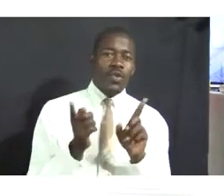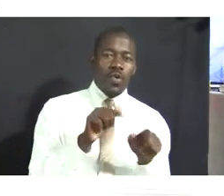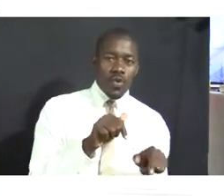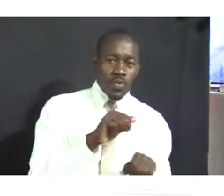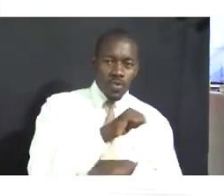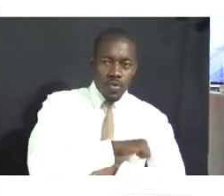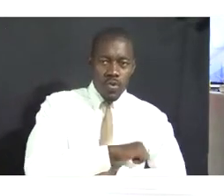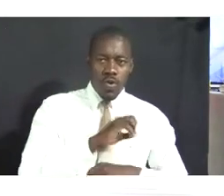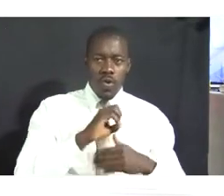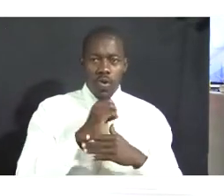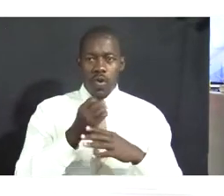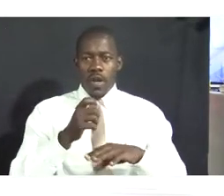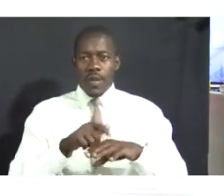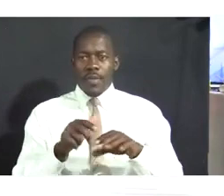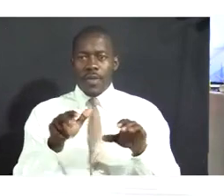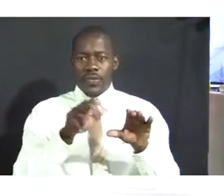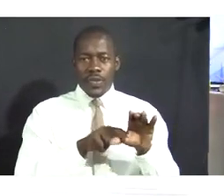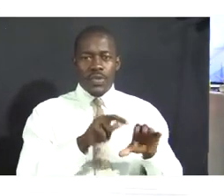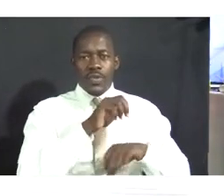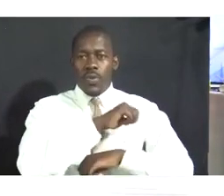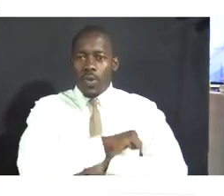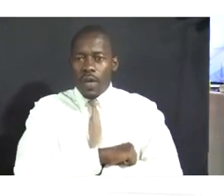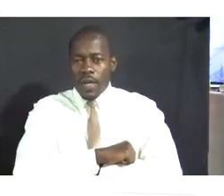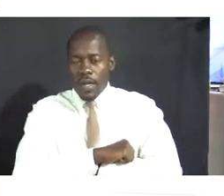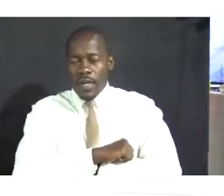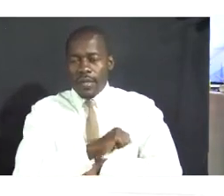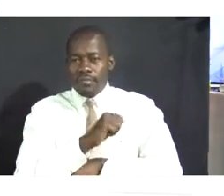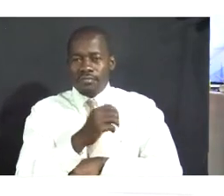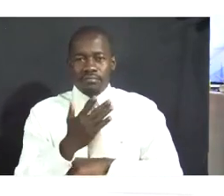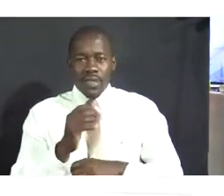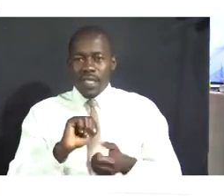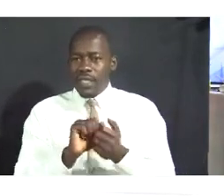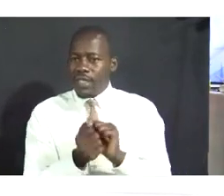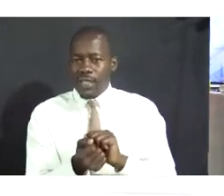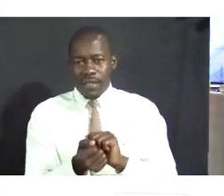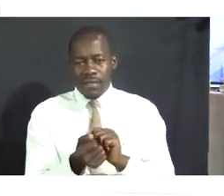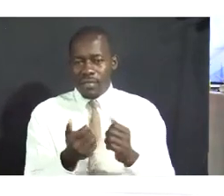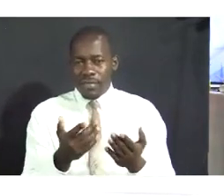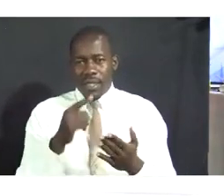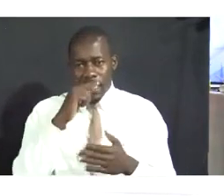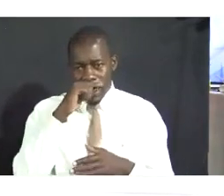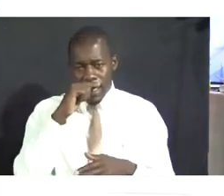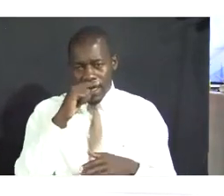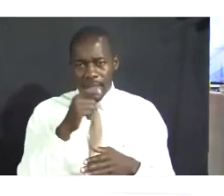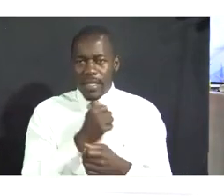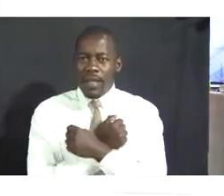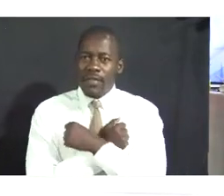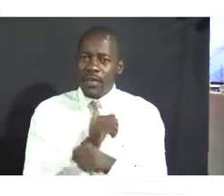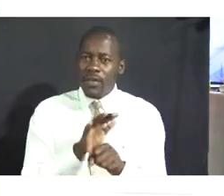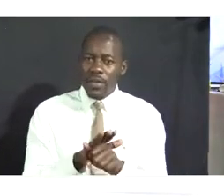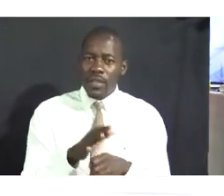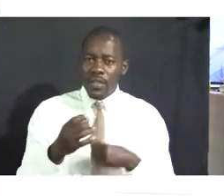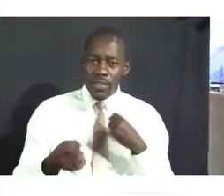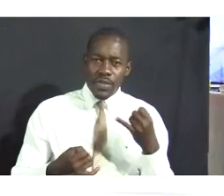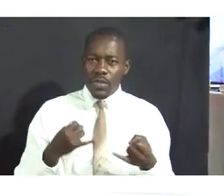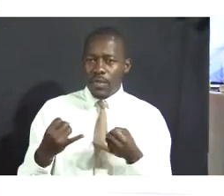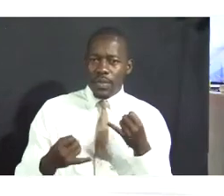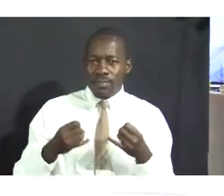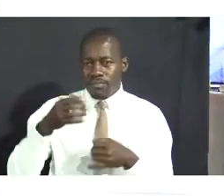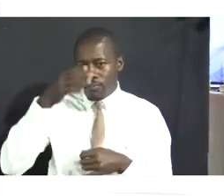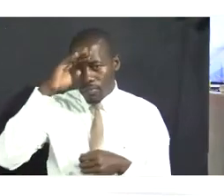Christian curricula. Why do we have immorality more in Christian schools?